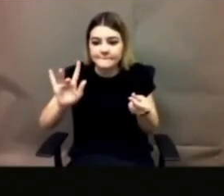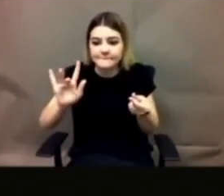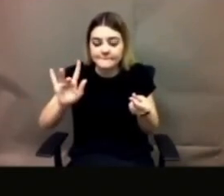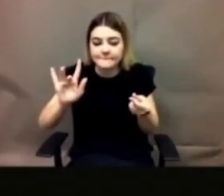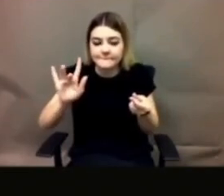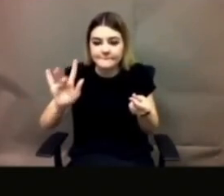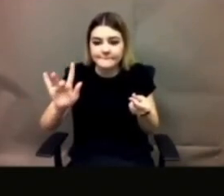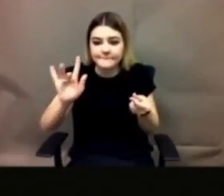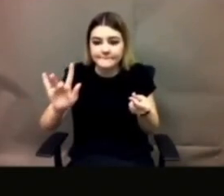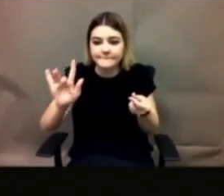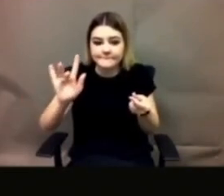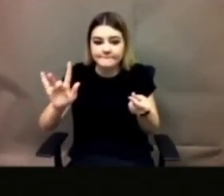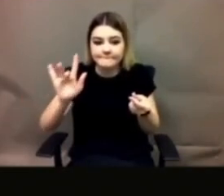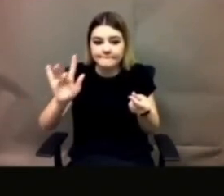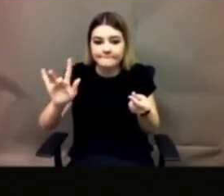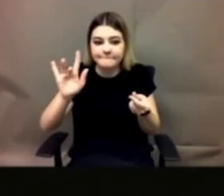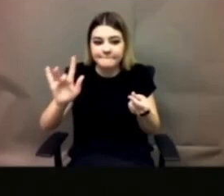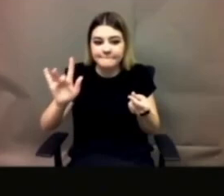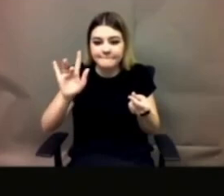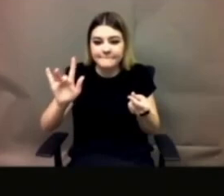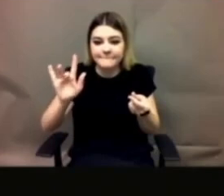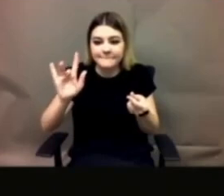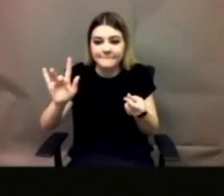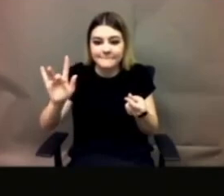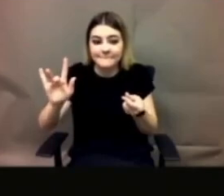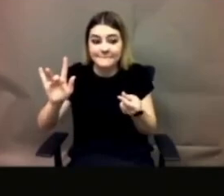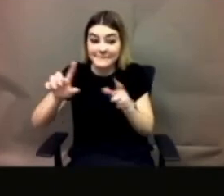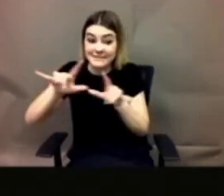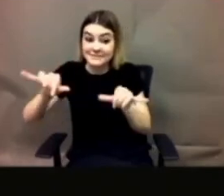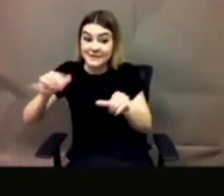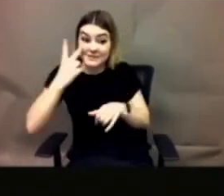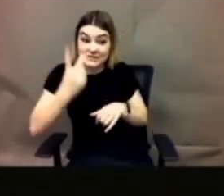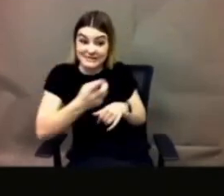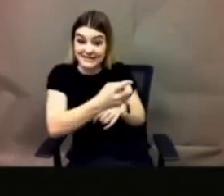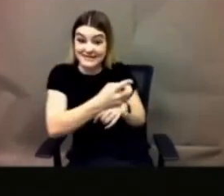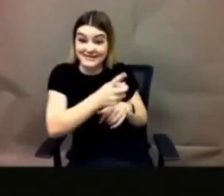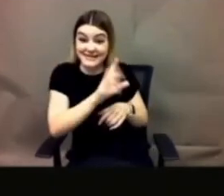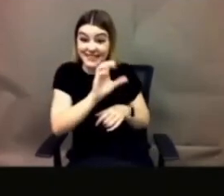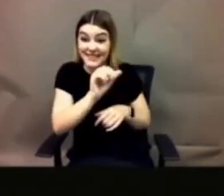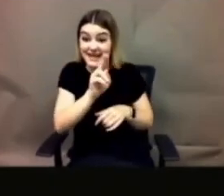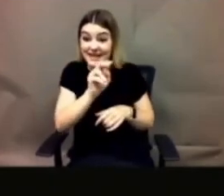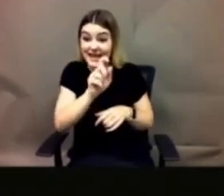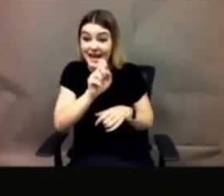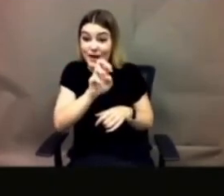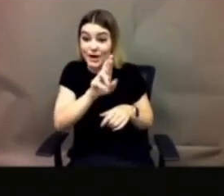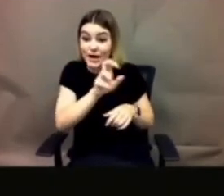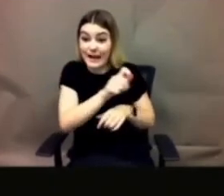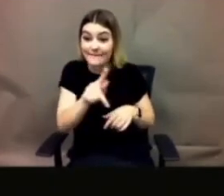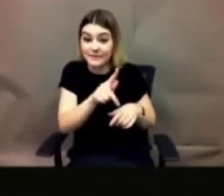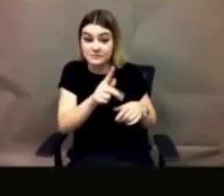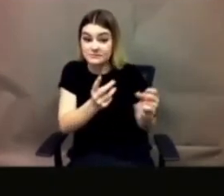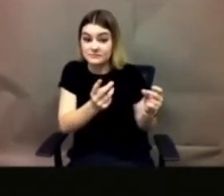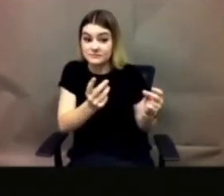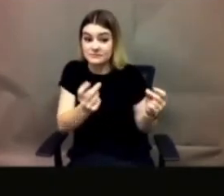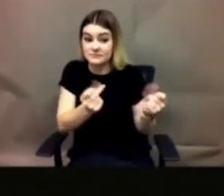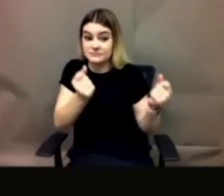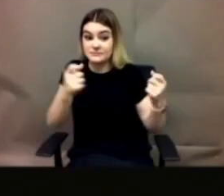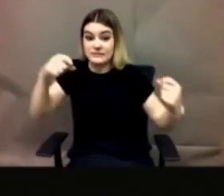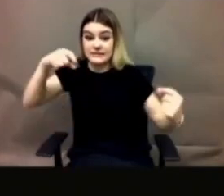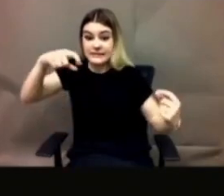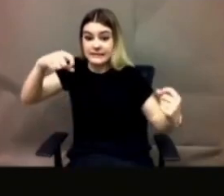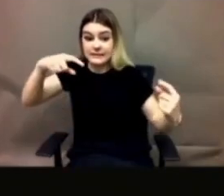I'm getting it up each time I touch the Makey Makey. So what else could I do? Well, let's plug in an alligator